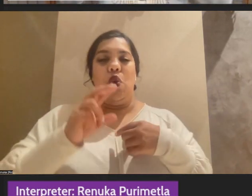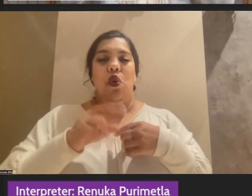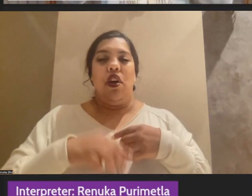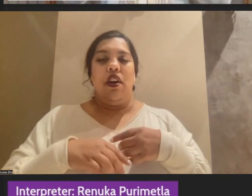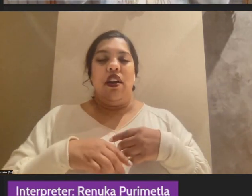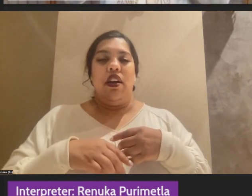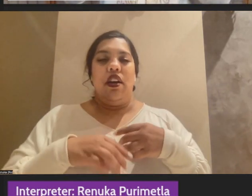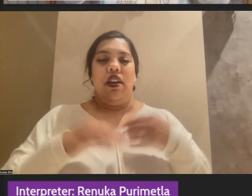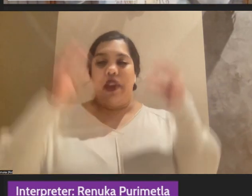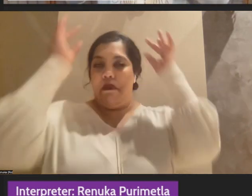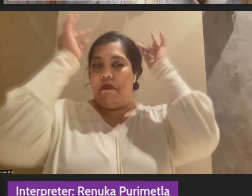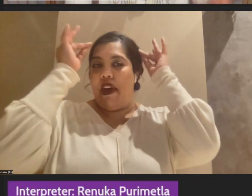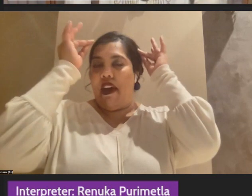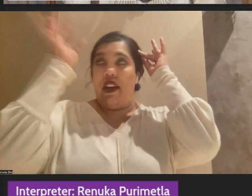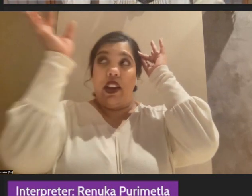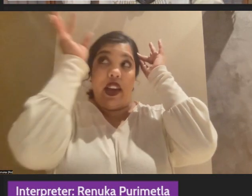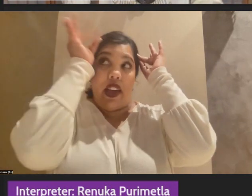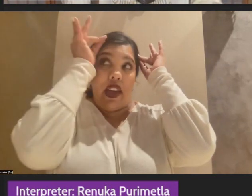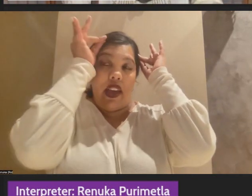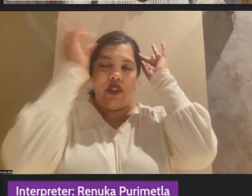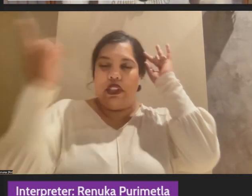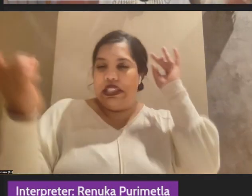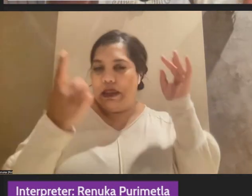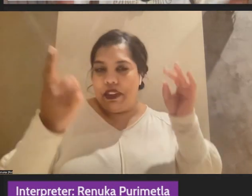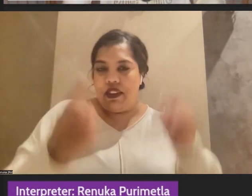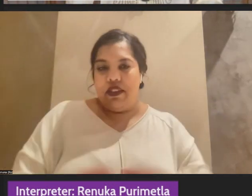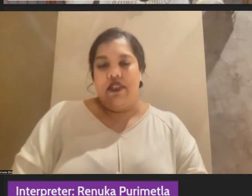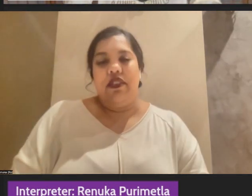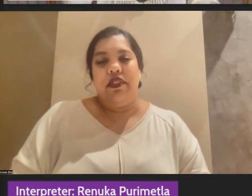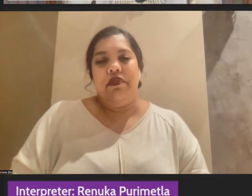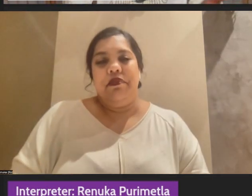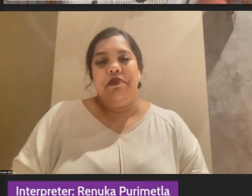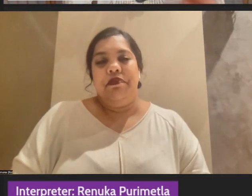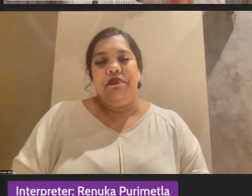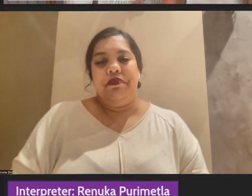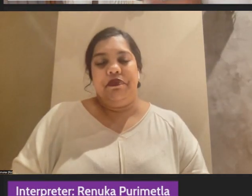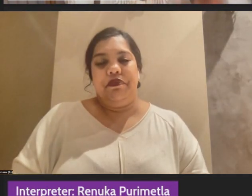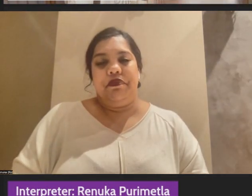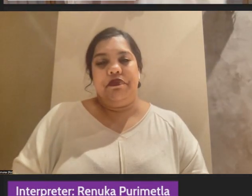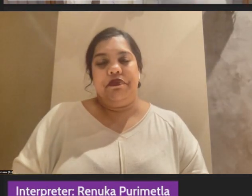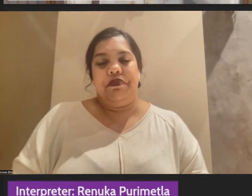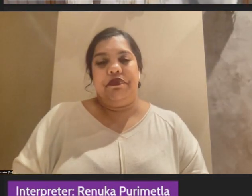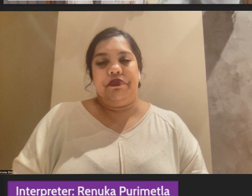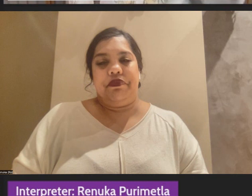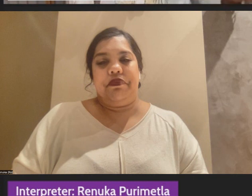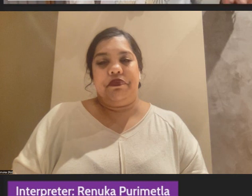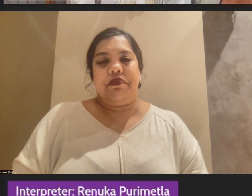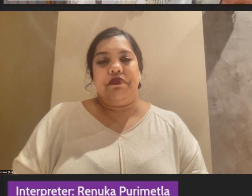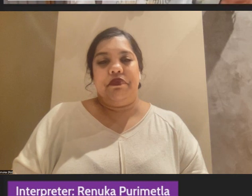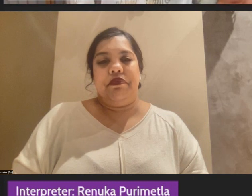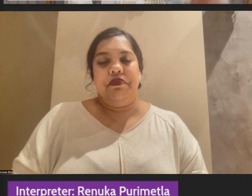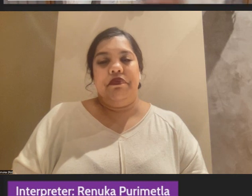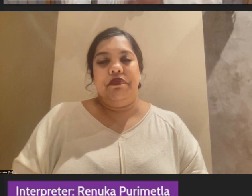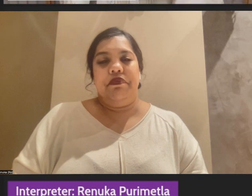it with an accessory, some form of jewelry, something. An accessory is a thing which can be added to